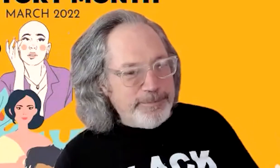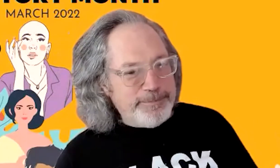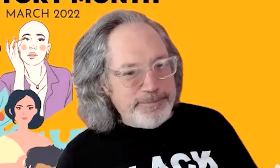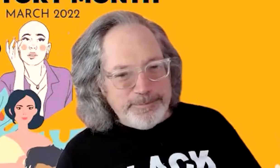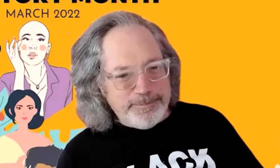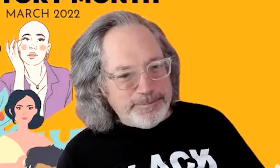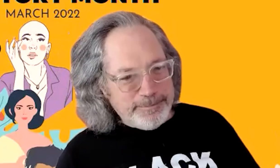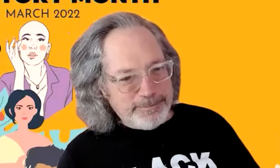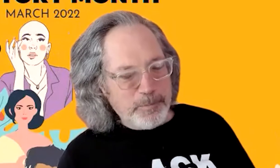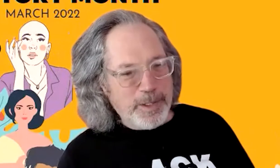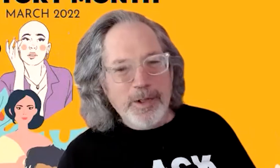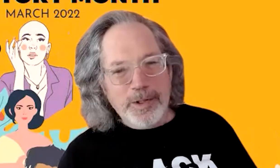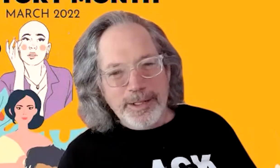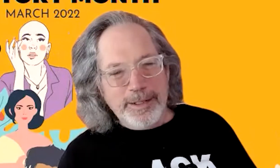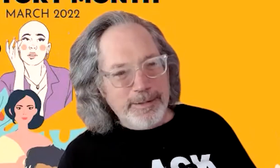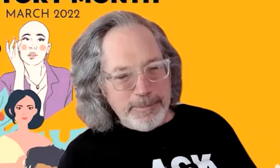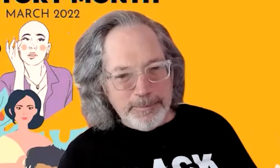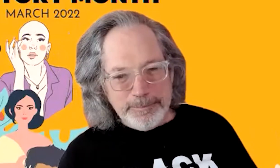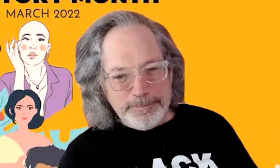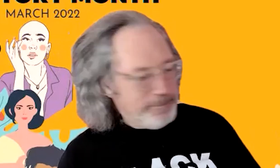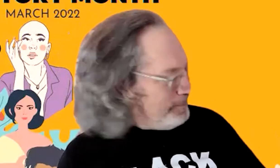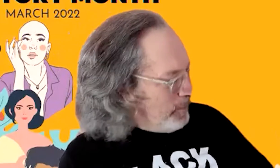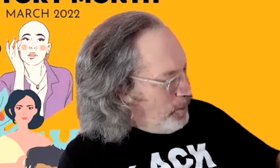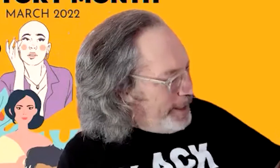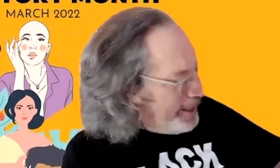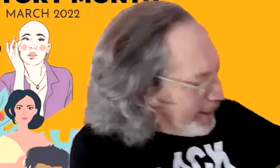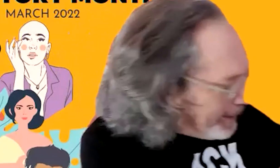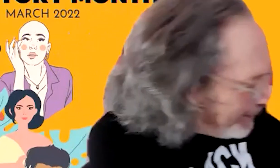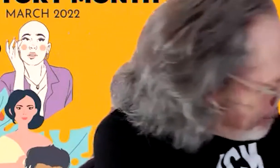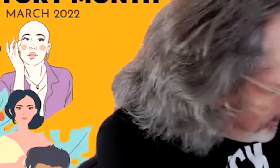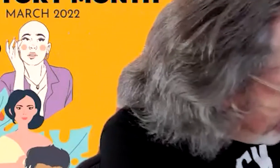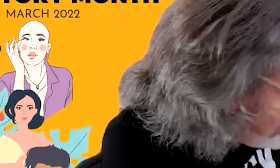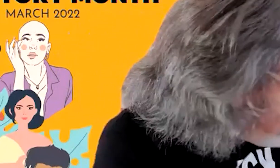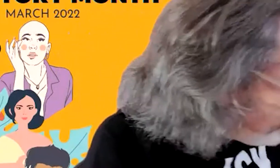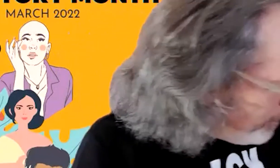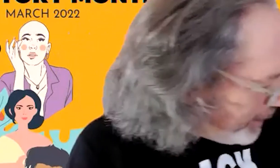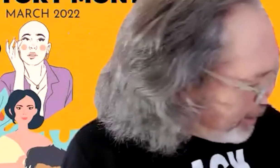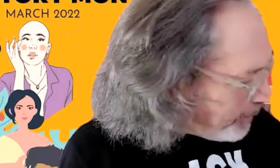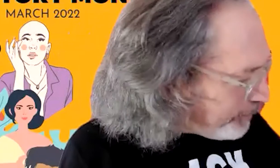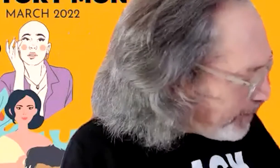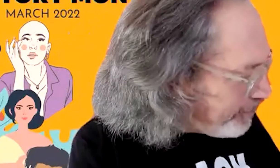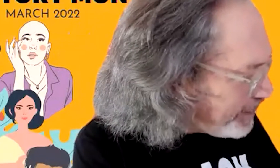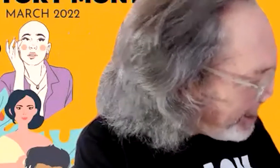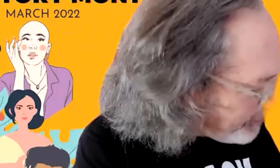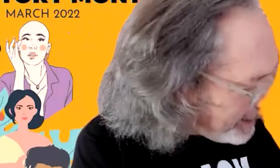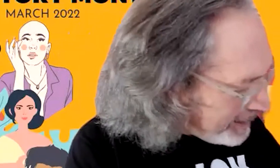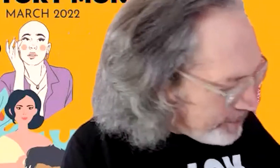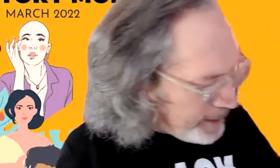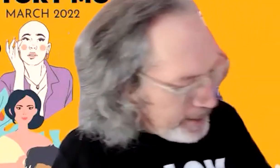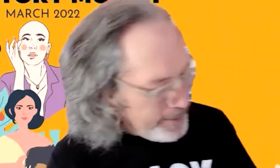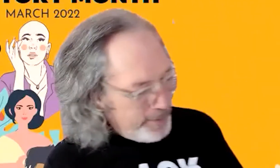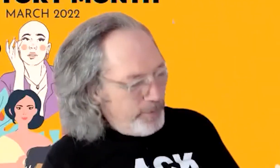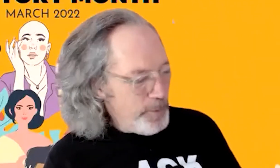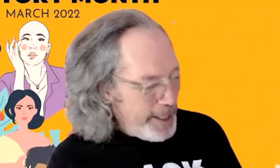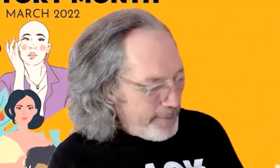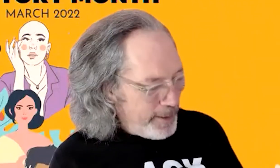the breath, community breath. You can go ahead with the land acknowledgement. Okay, and let me, I'm from Cal State East Bay,